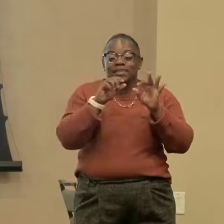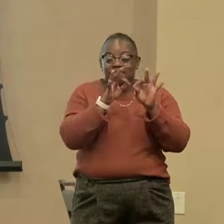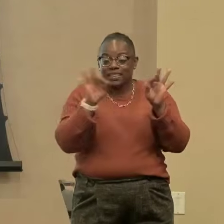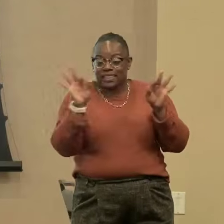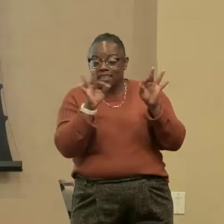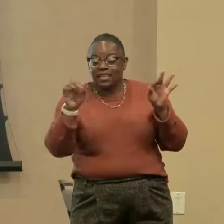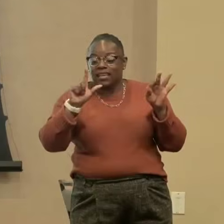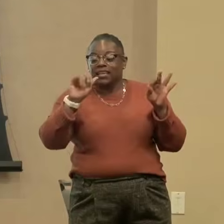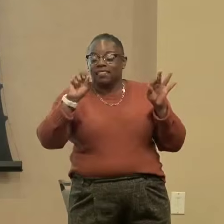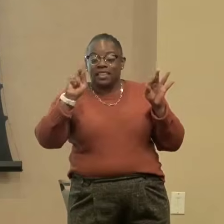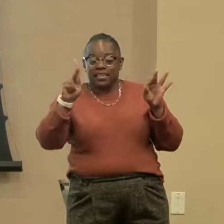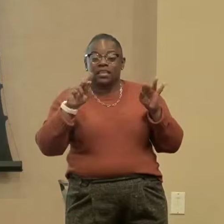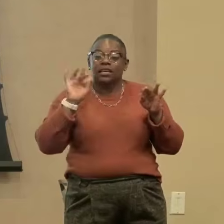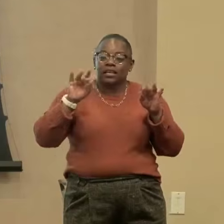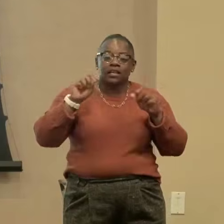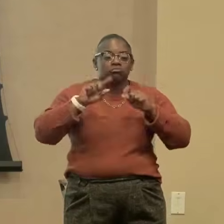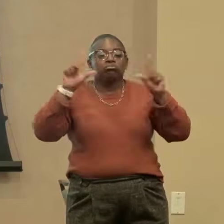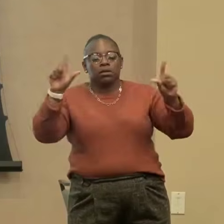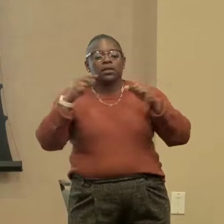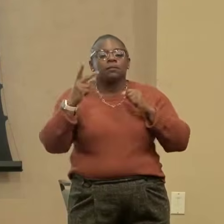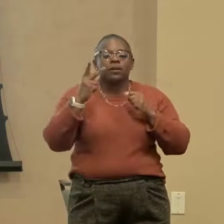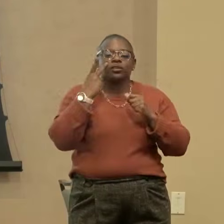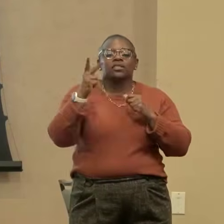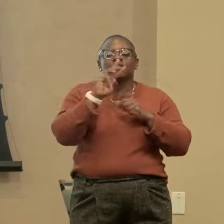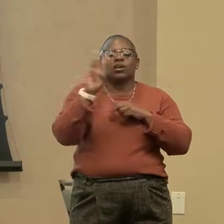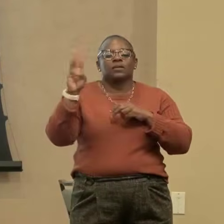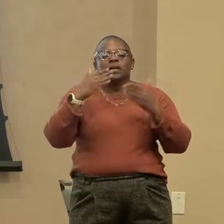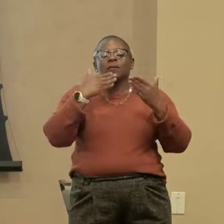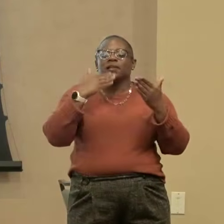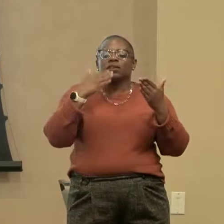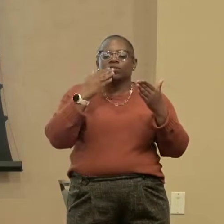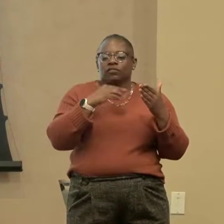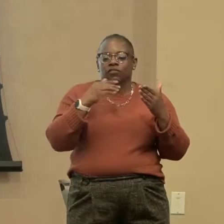to us. We're more than happy to talk to you, and thank you for having us today.